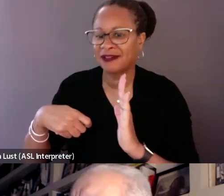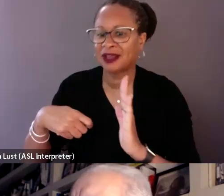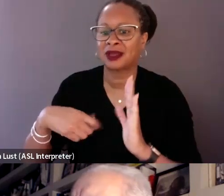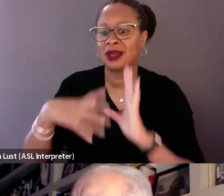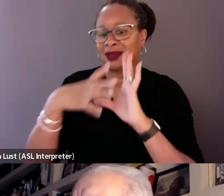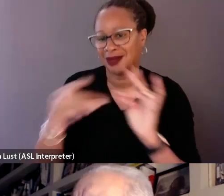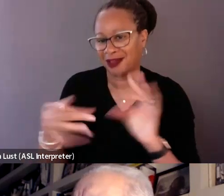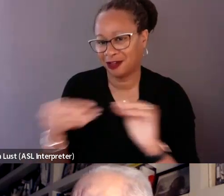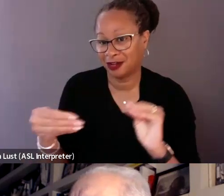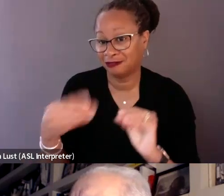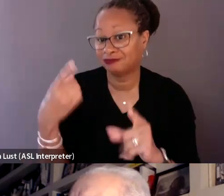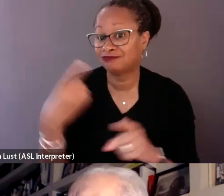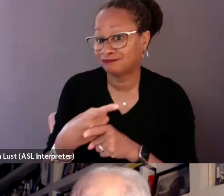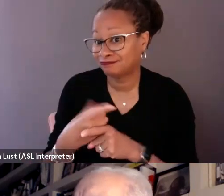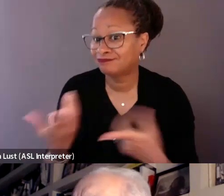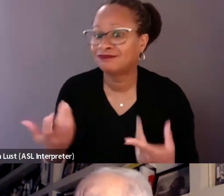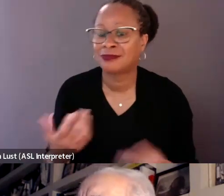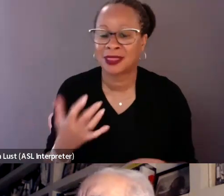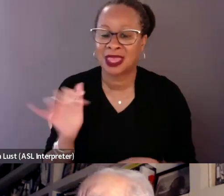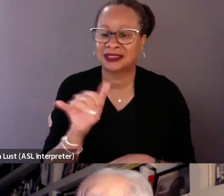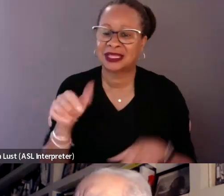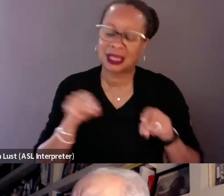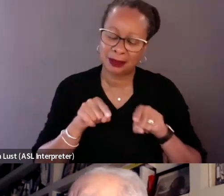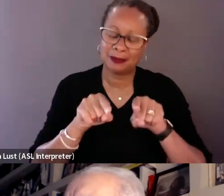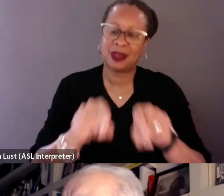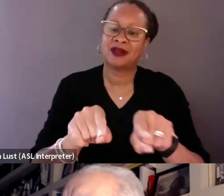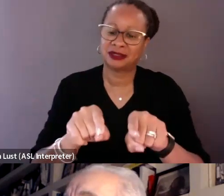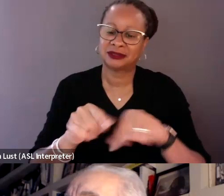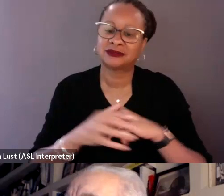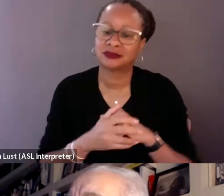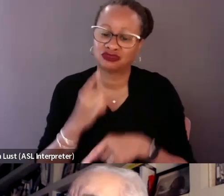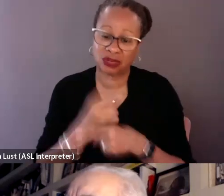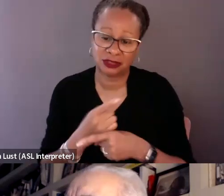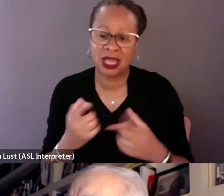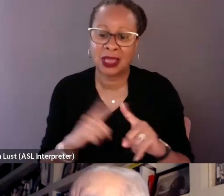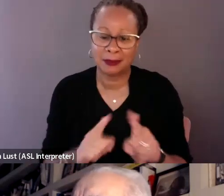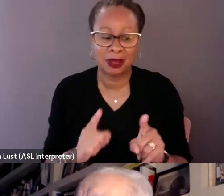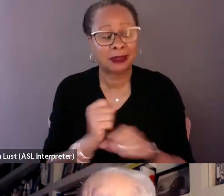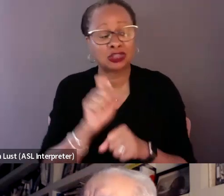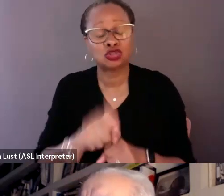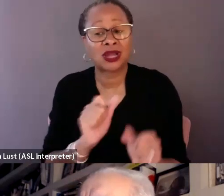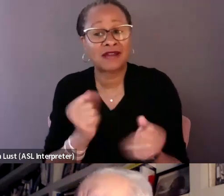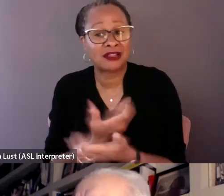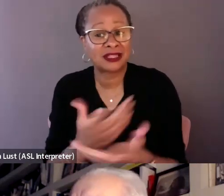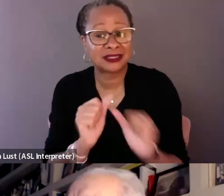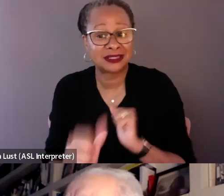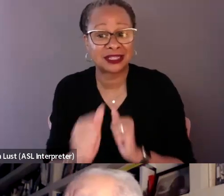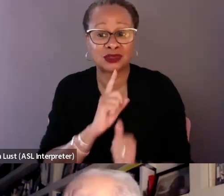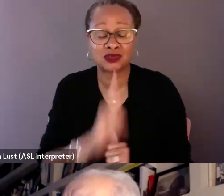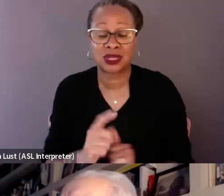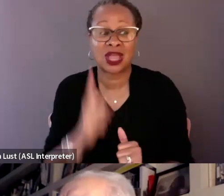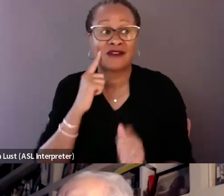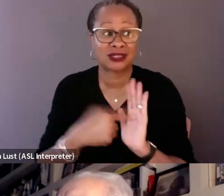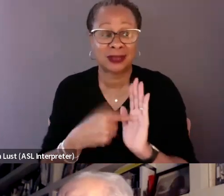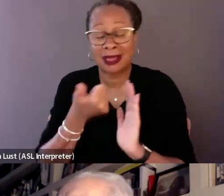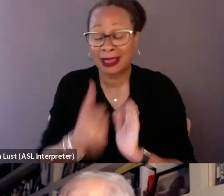narrative, no? It's like a parallel attitude to it, no? But keeping it real, no? For example, in any